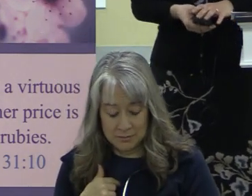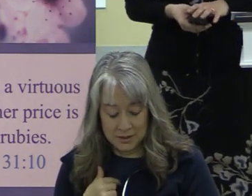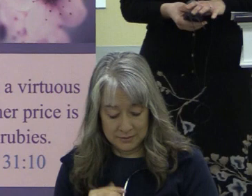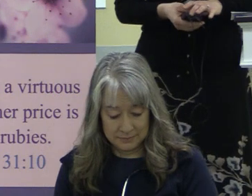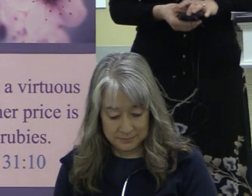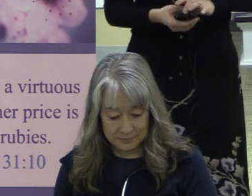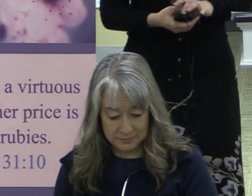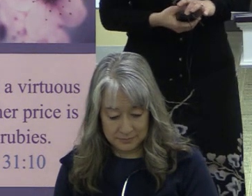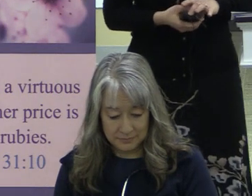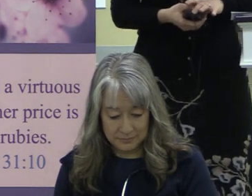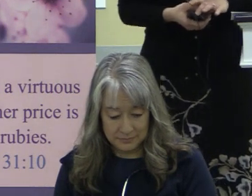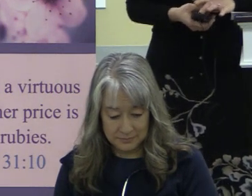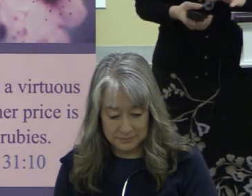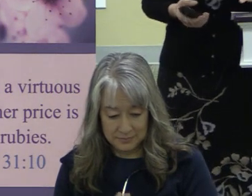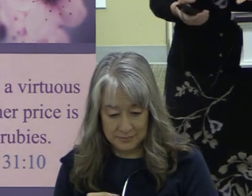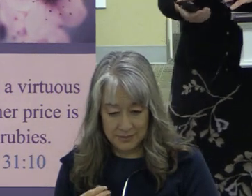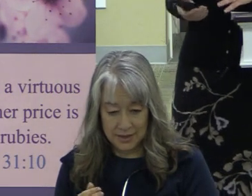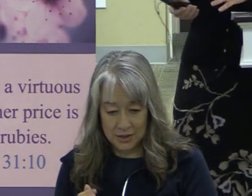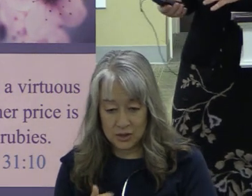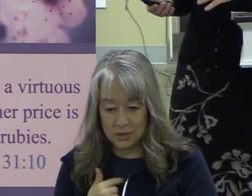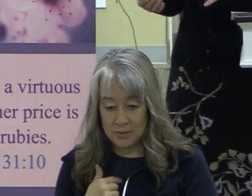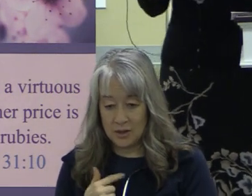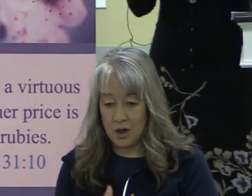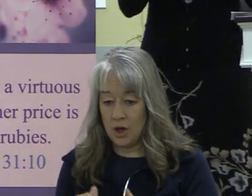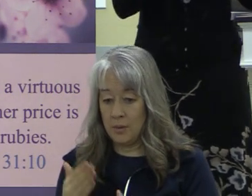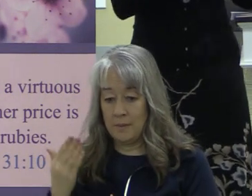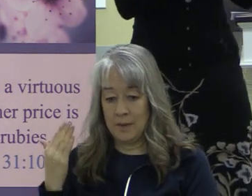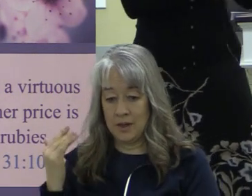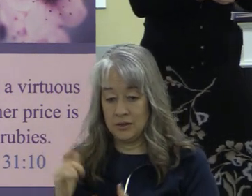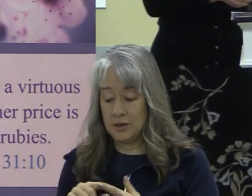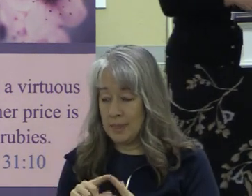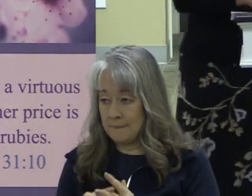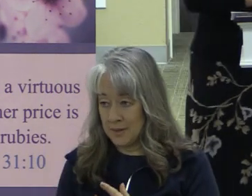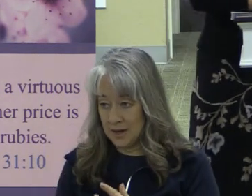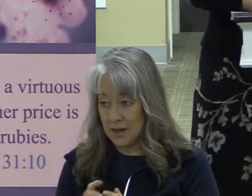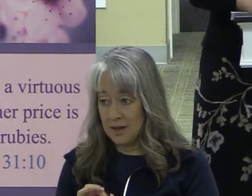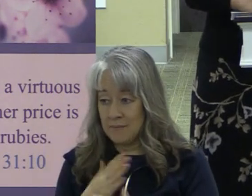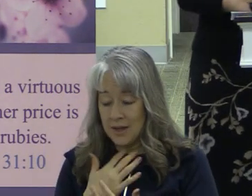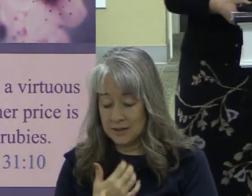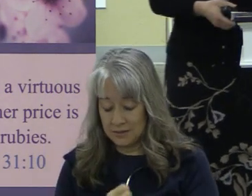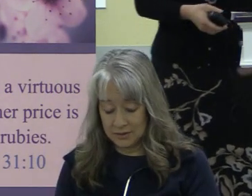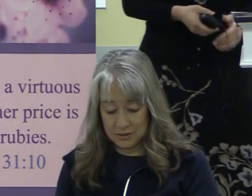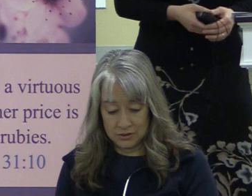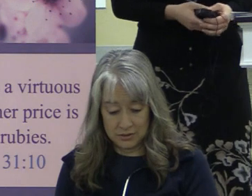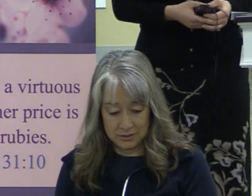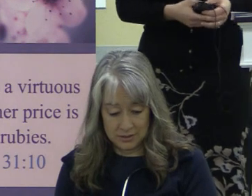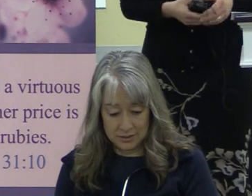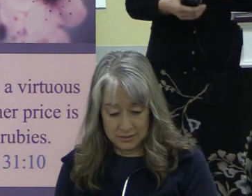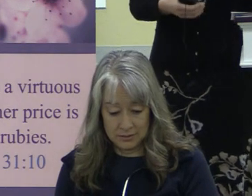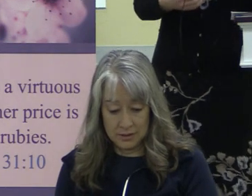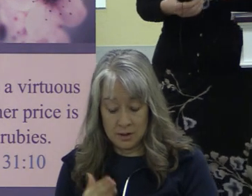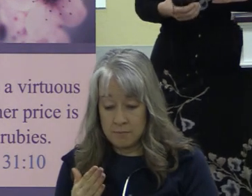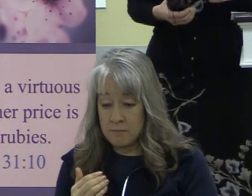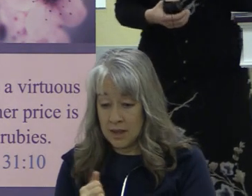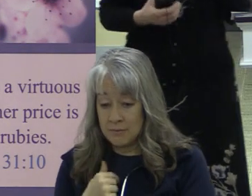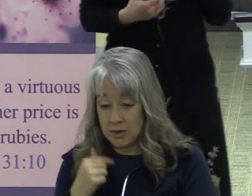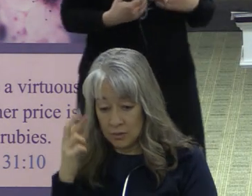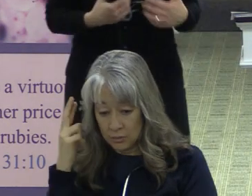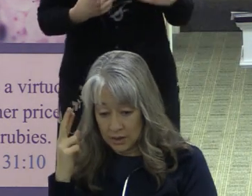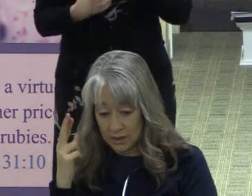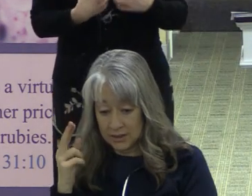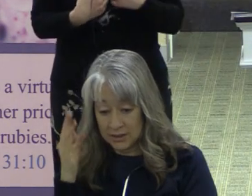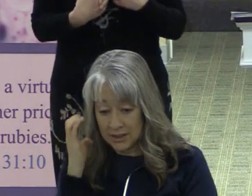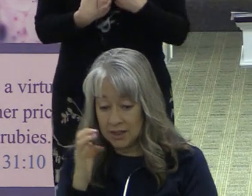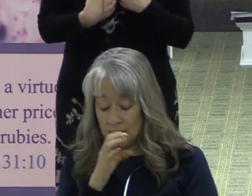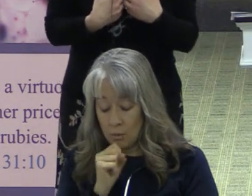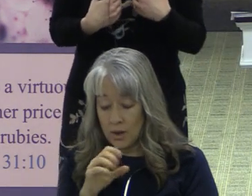me. And it kind of took me all the way back to the beginning of my salvation and making me realize